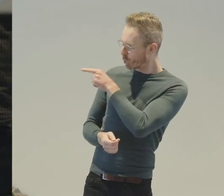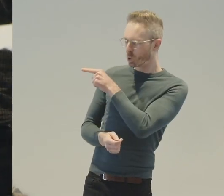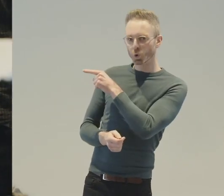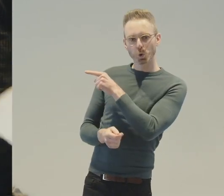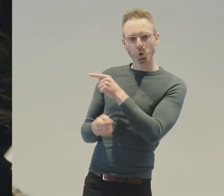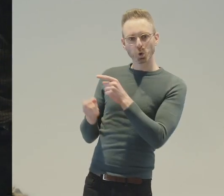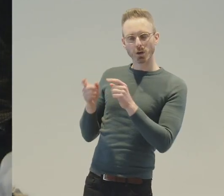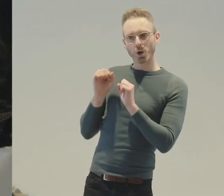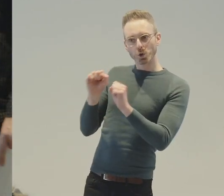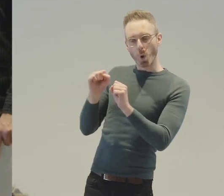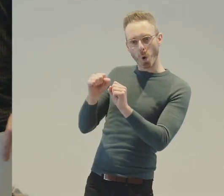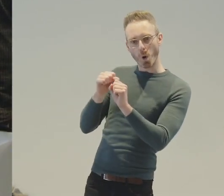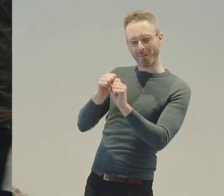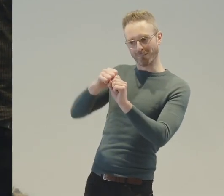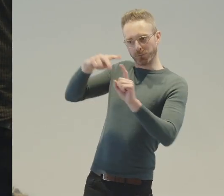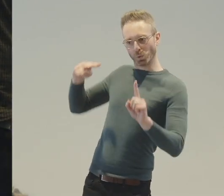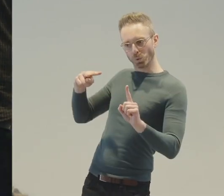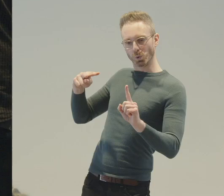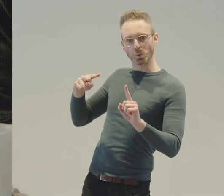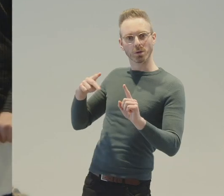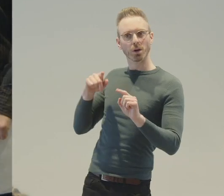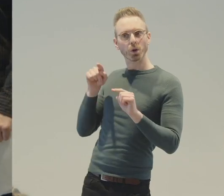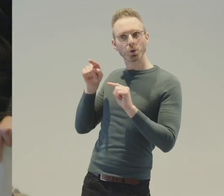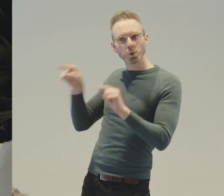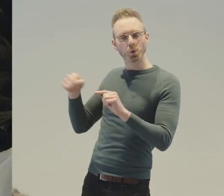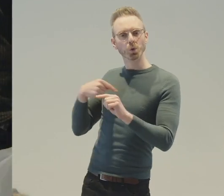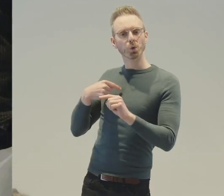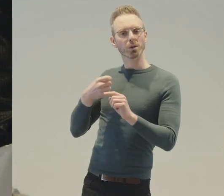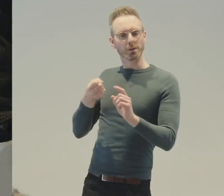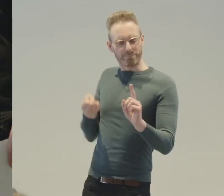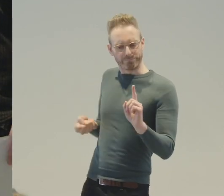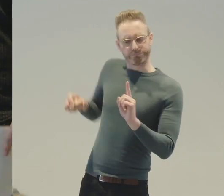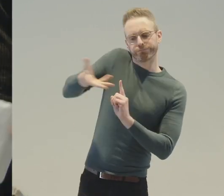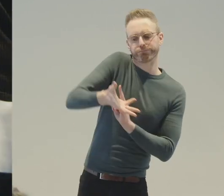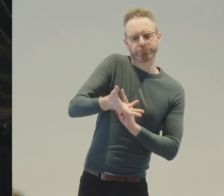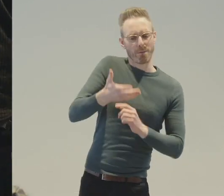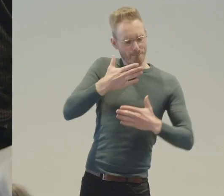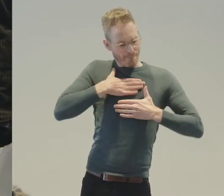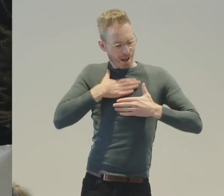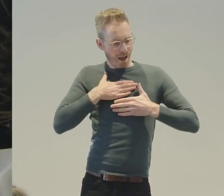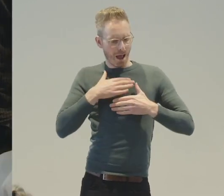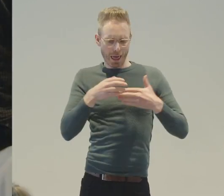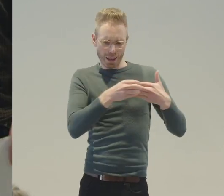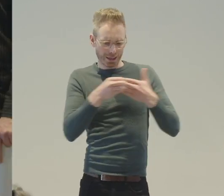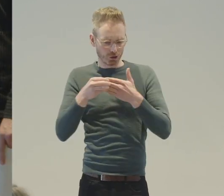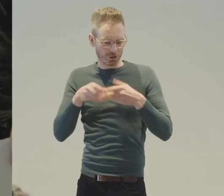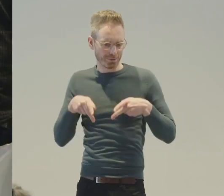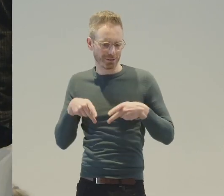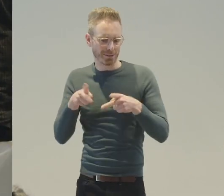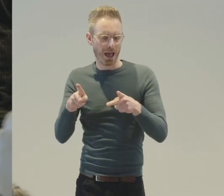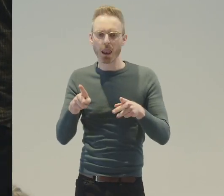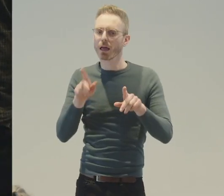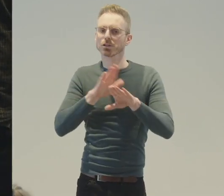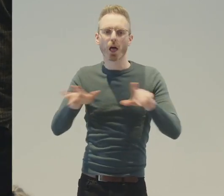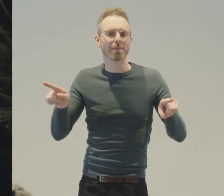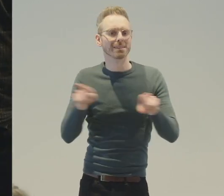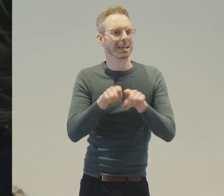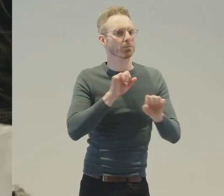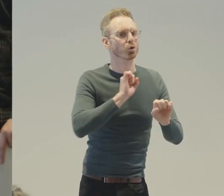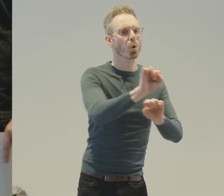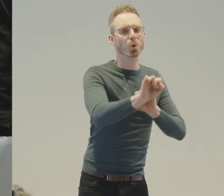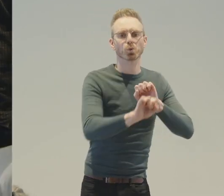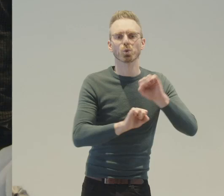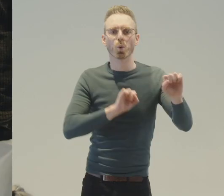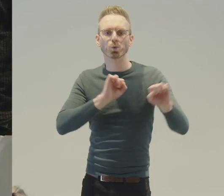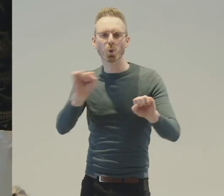of really inspiring people to say, we can all be leaders, but our different kind of leadership style might not look like the traditional leadership style that you might see